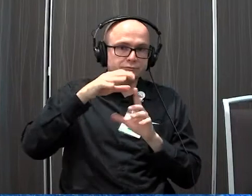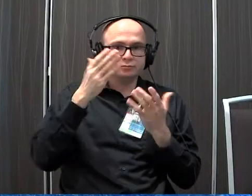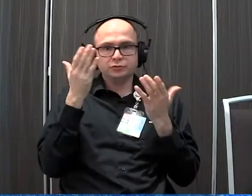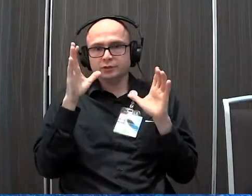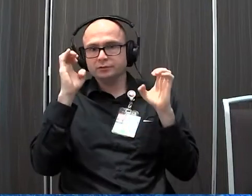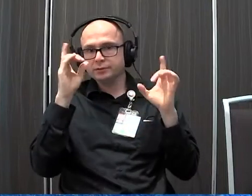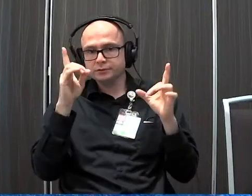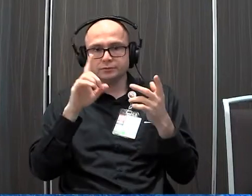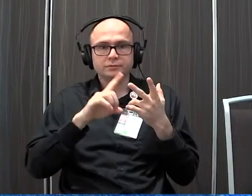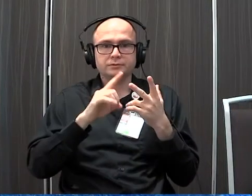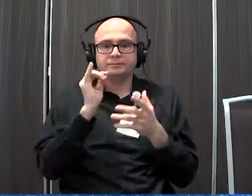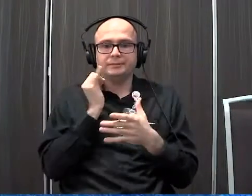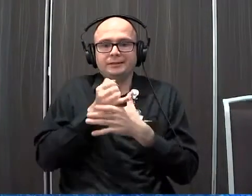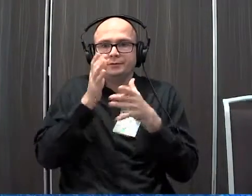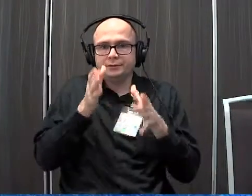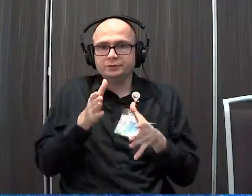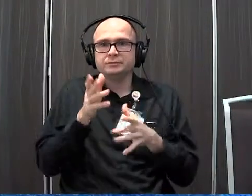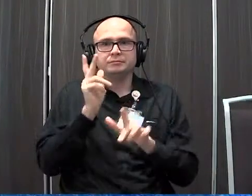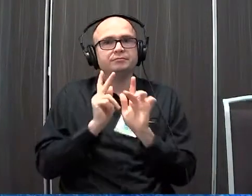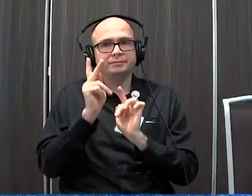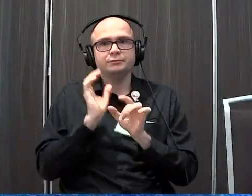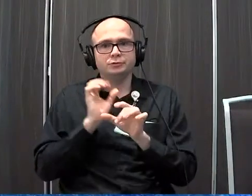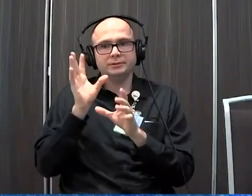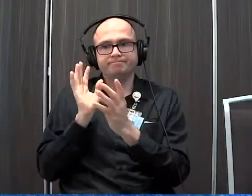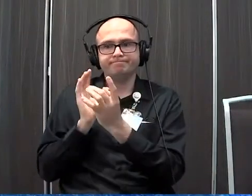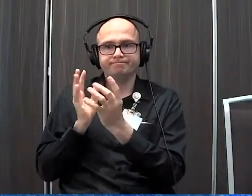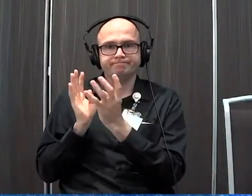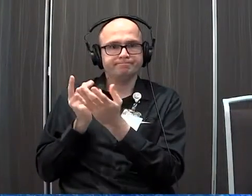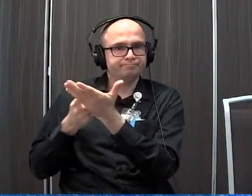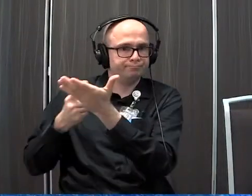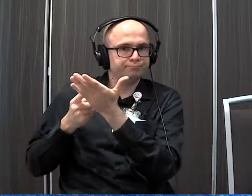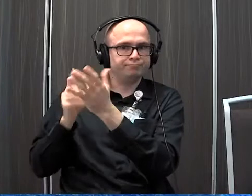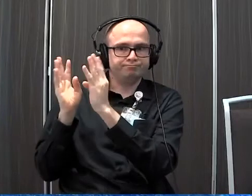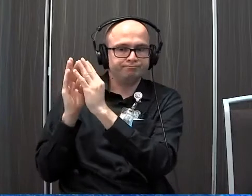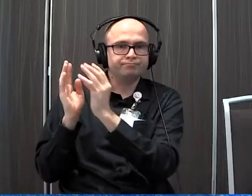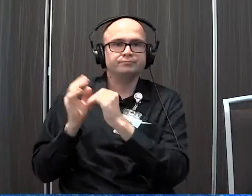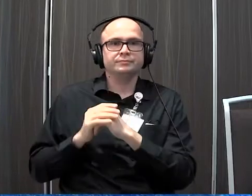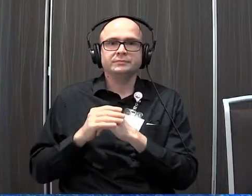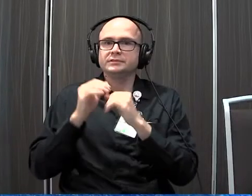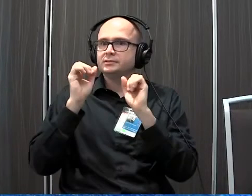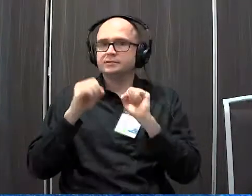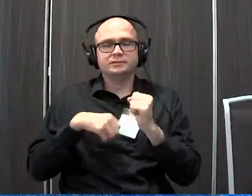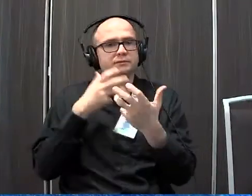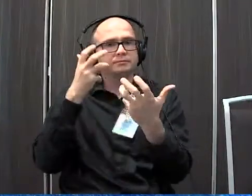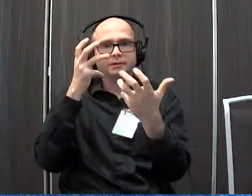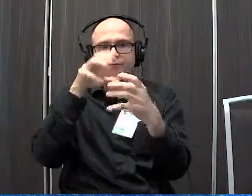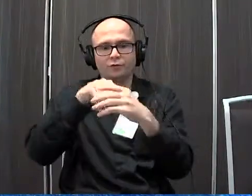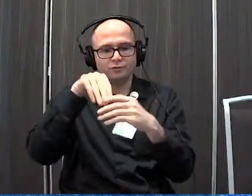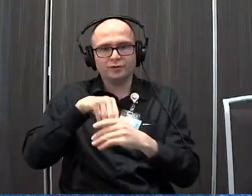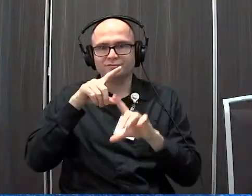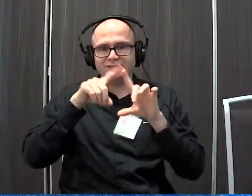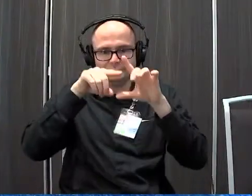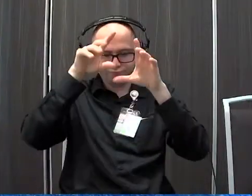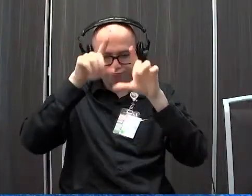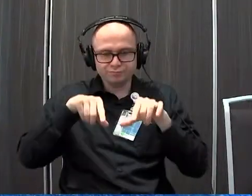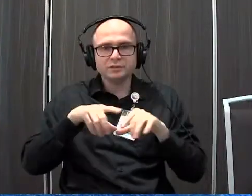and interveners should be consulted in most areas. That's because they could be listed in every single one of these areas. So, and we